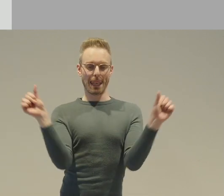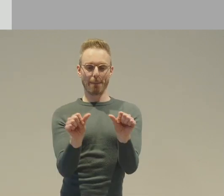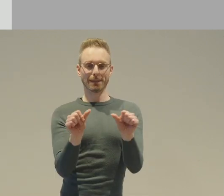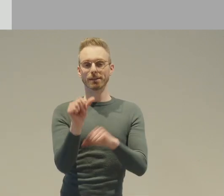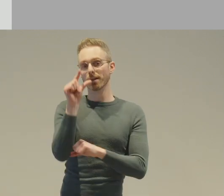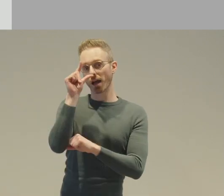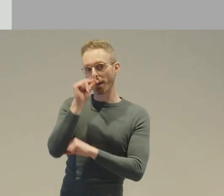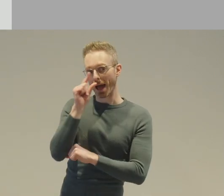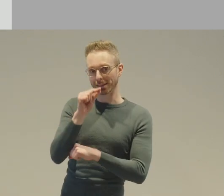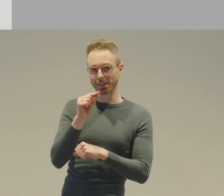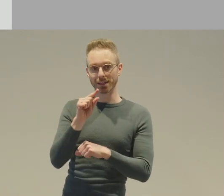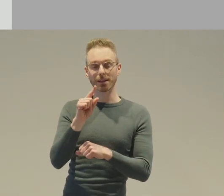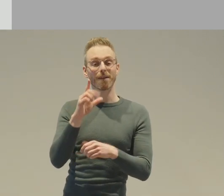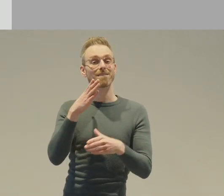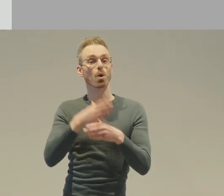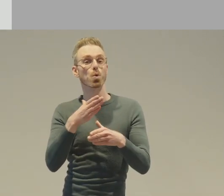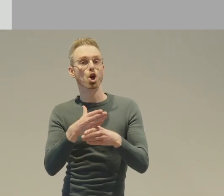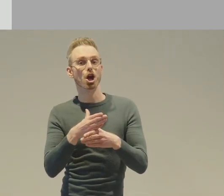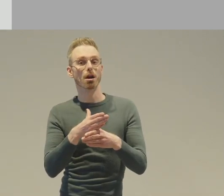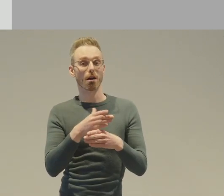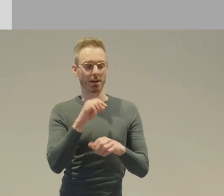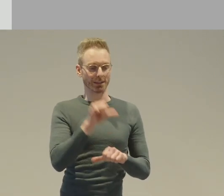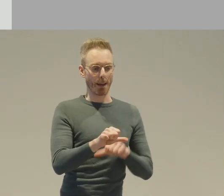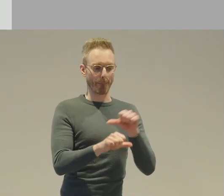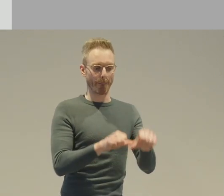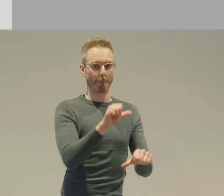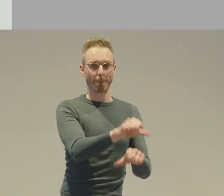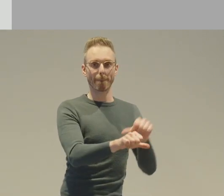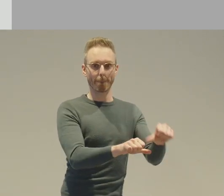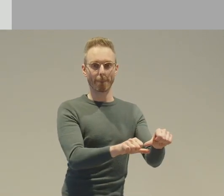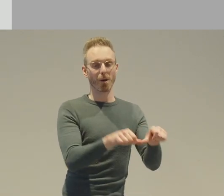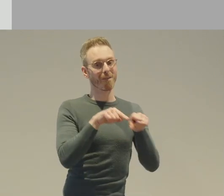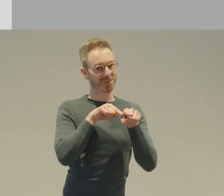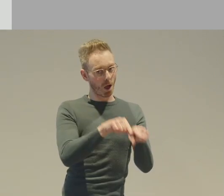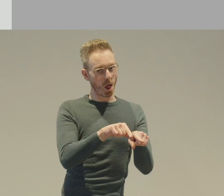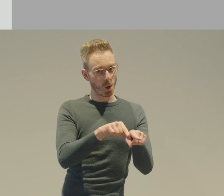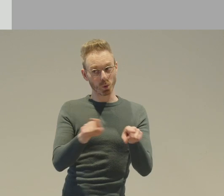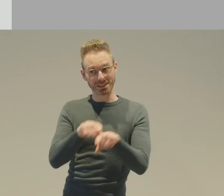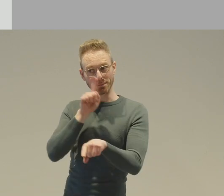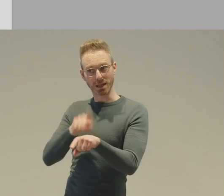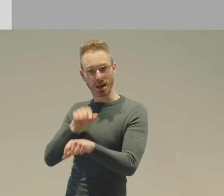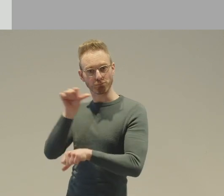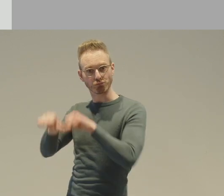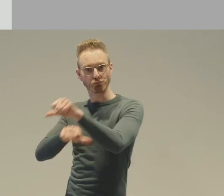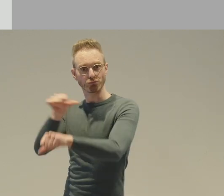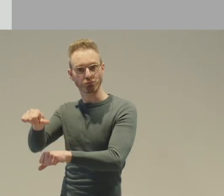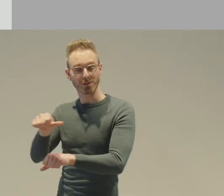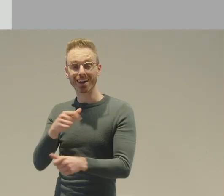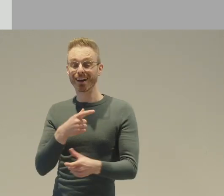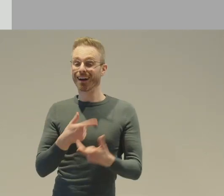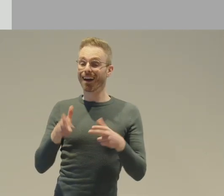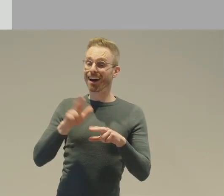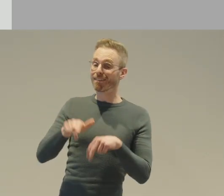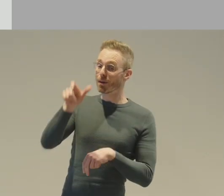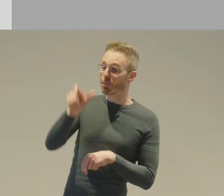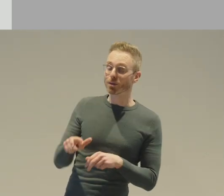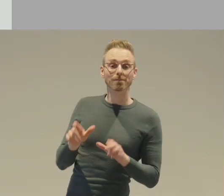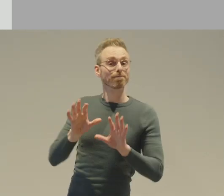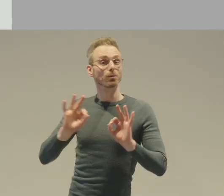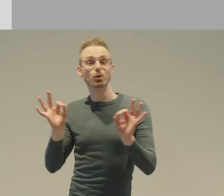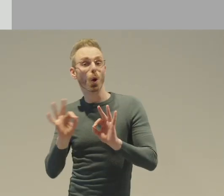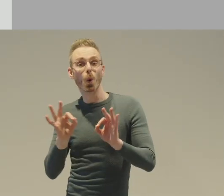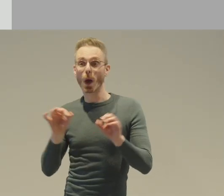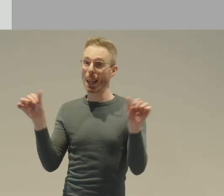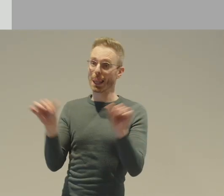relevant. Obviously, if somebody doesn't have limited capacity for work, that's absolutely fine. They can get access to work and that's separate.